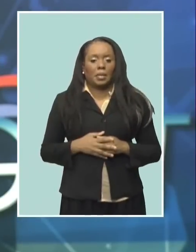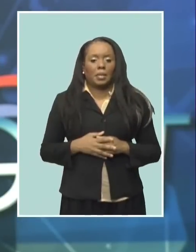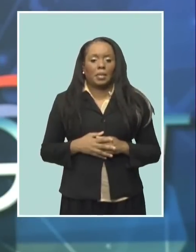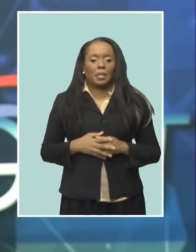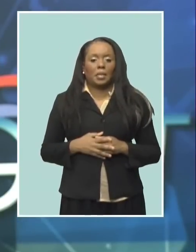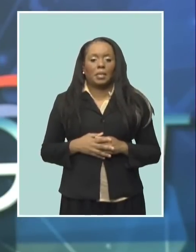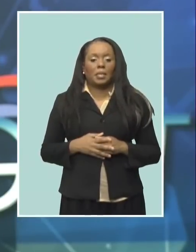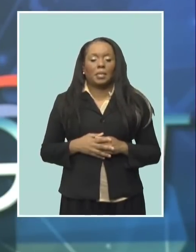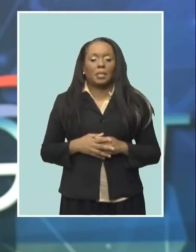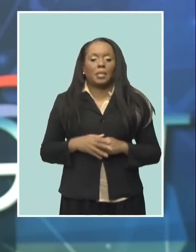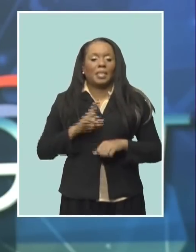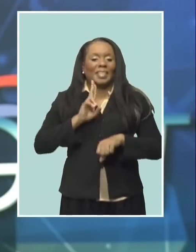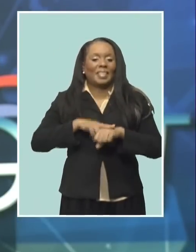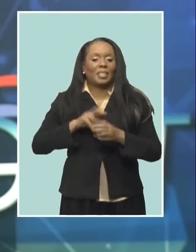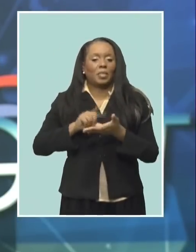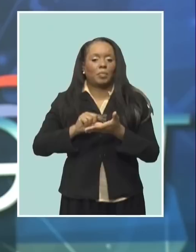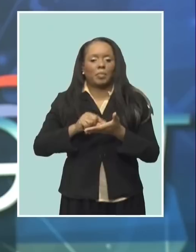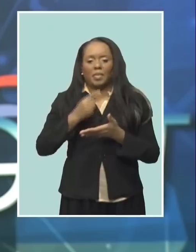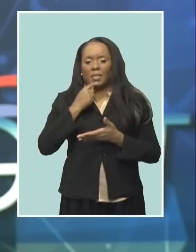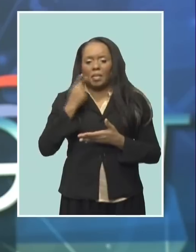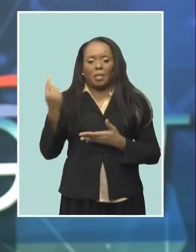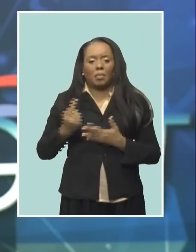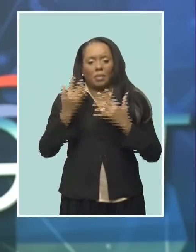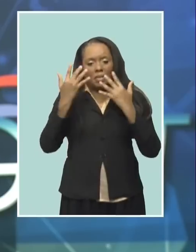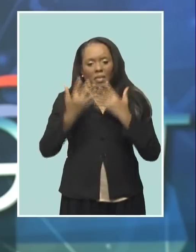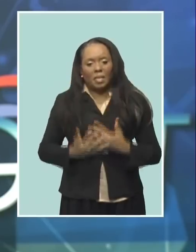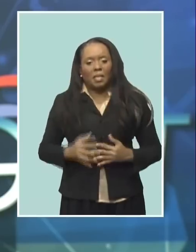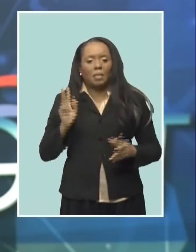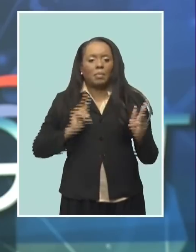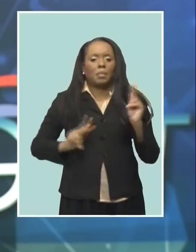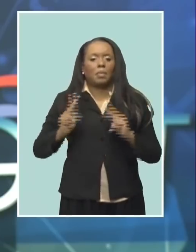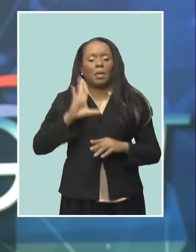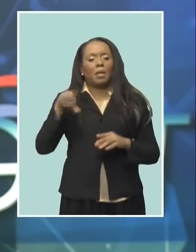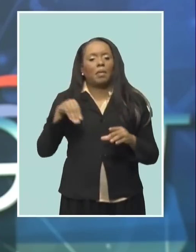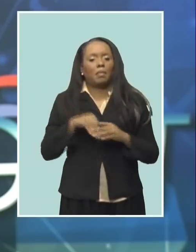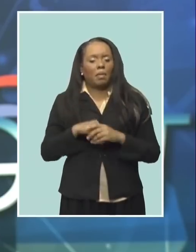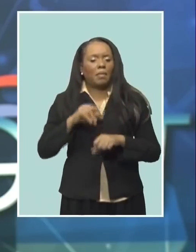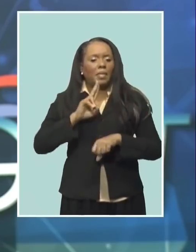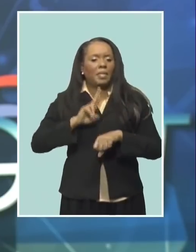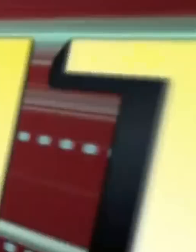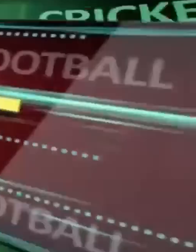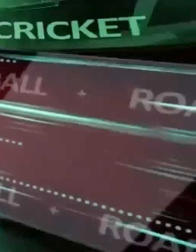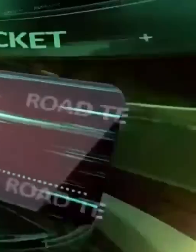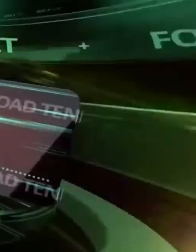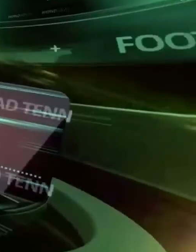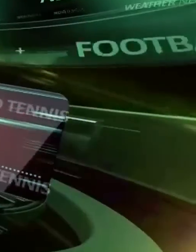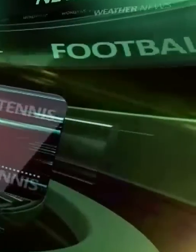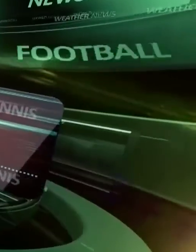Adrian Bowen, said it's always sad to lose those who are a part of the nation family.